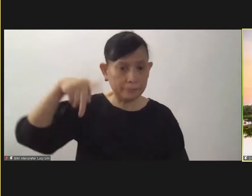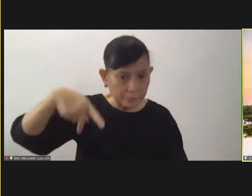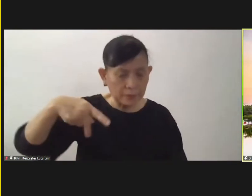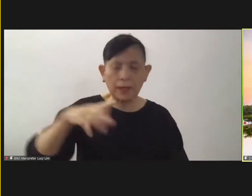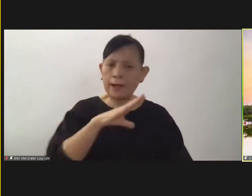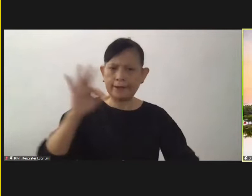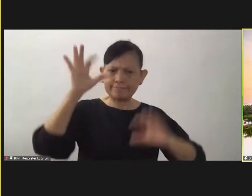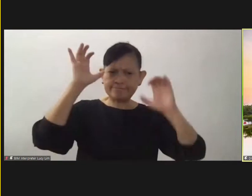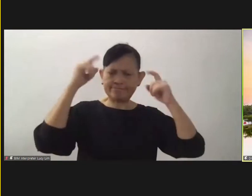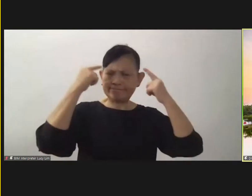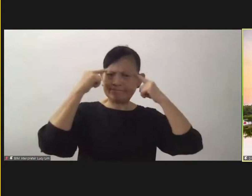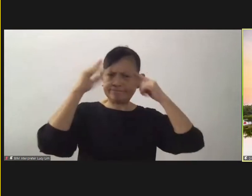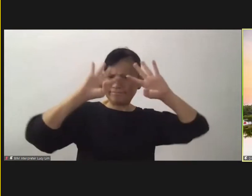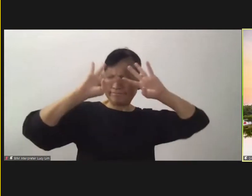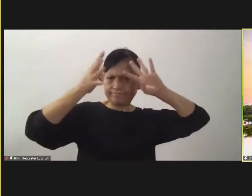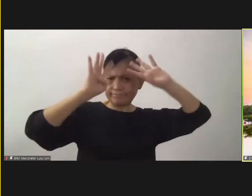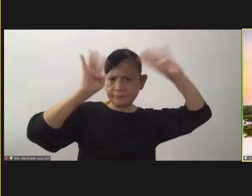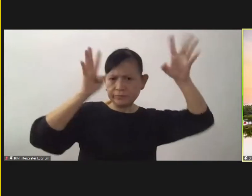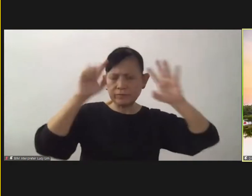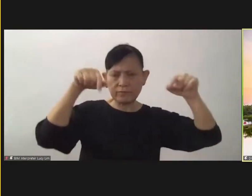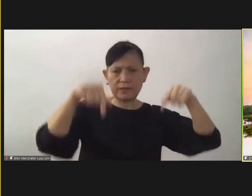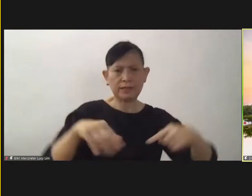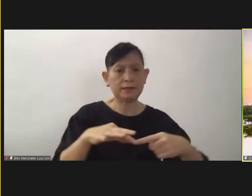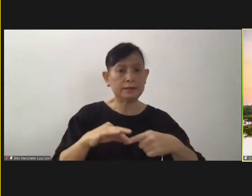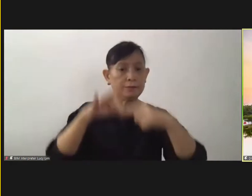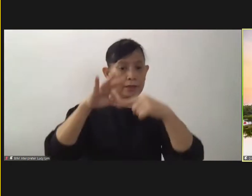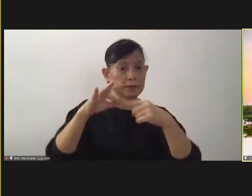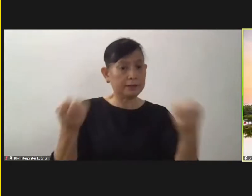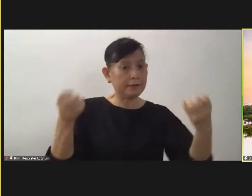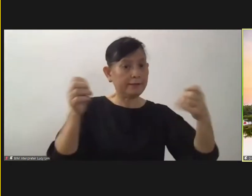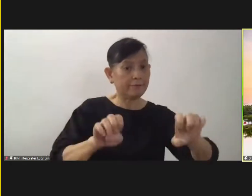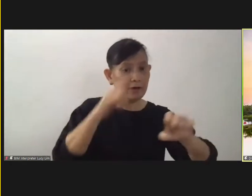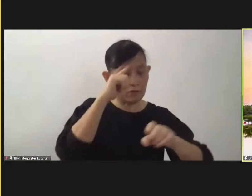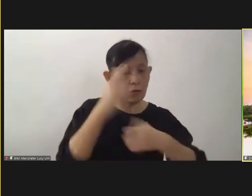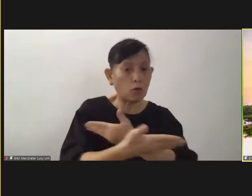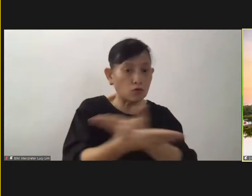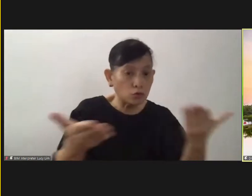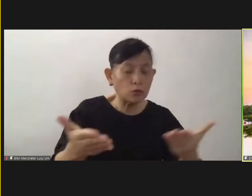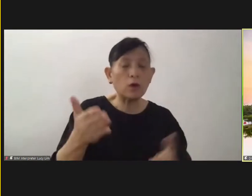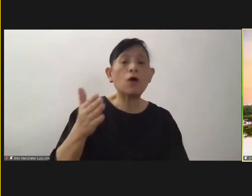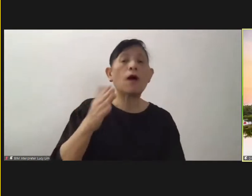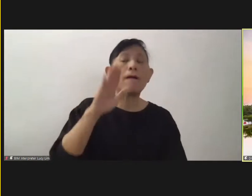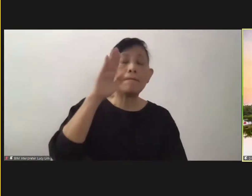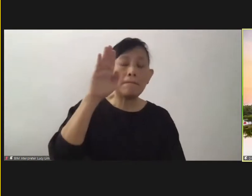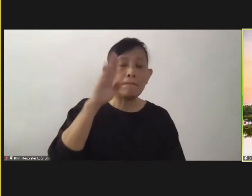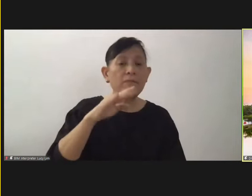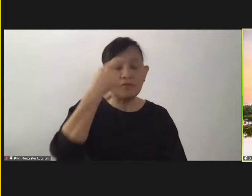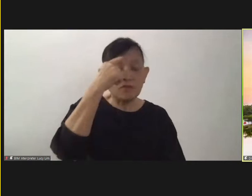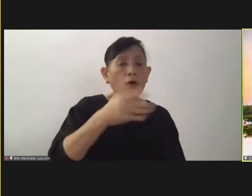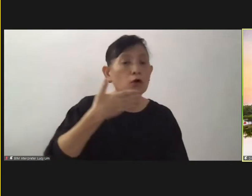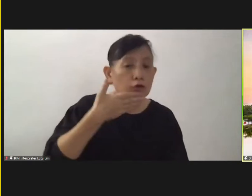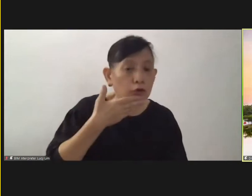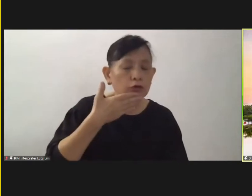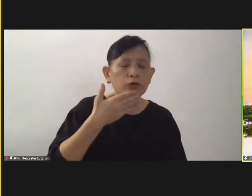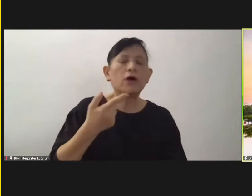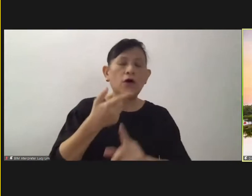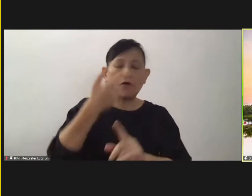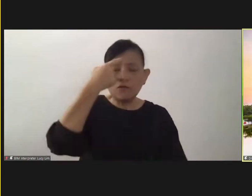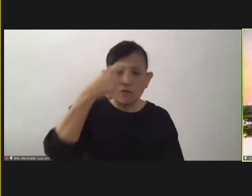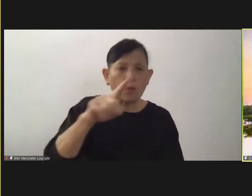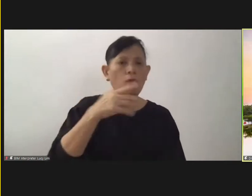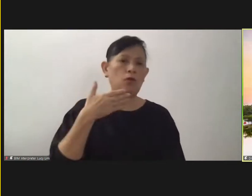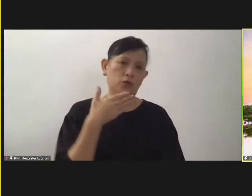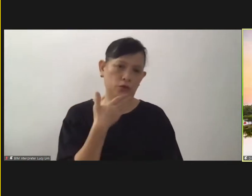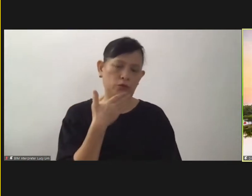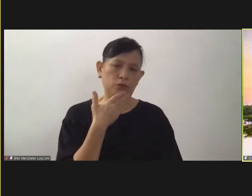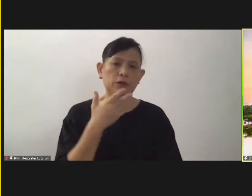conceptualized and curated this special event for youth, by youth, which we have labeled as Youth PACT or